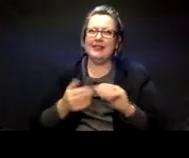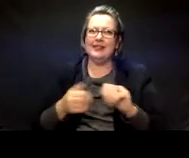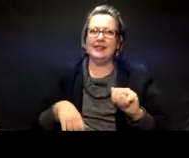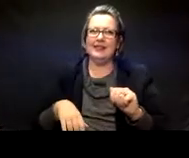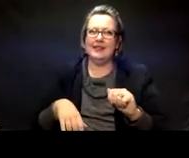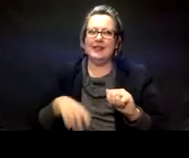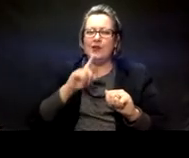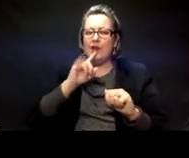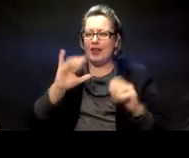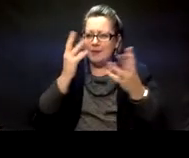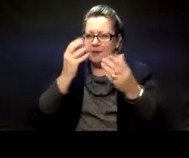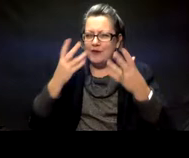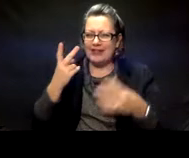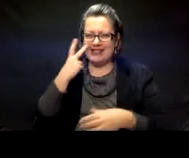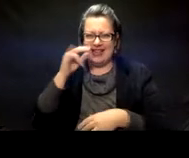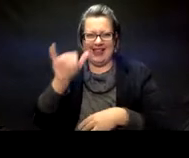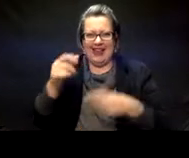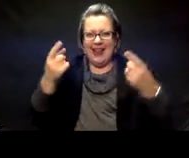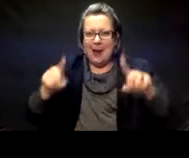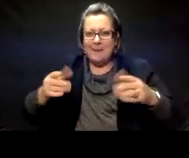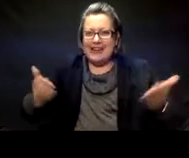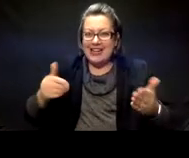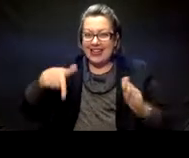the community.